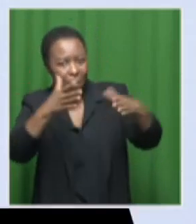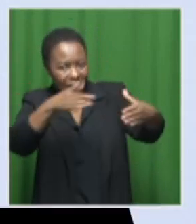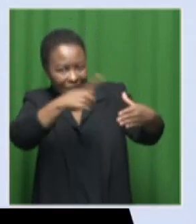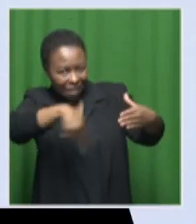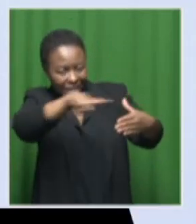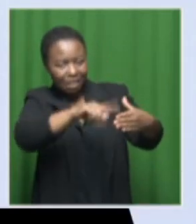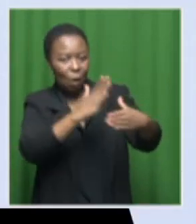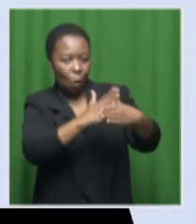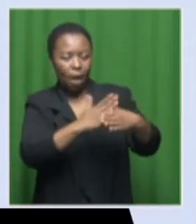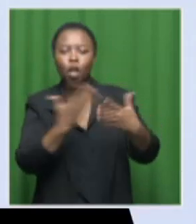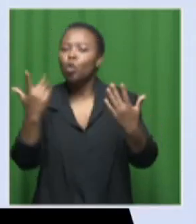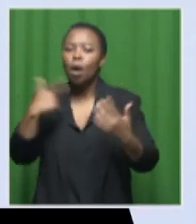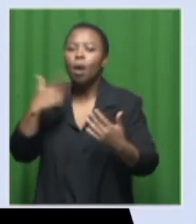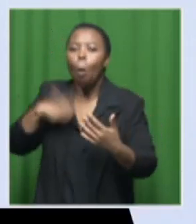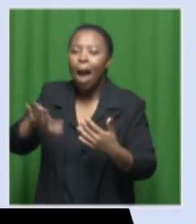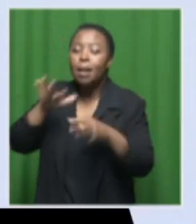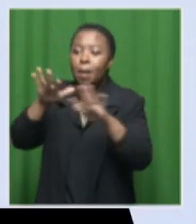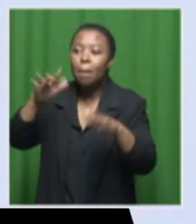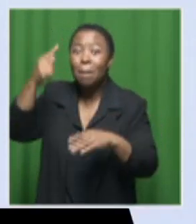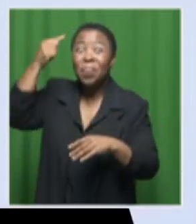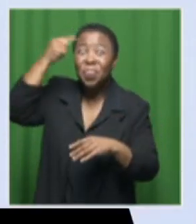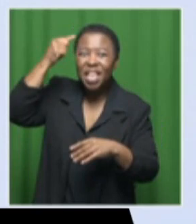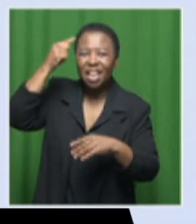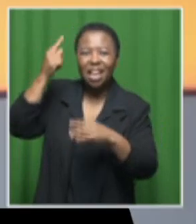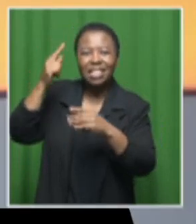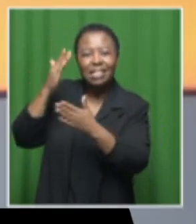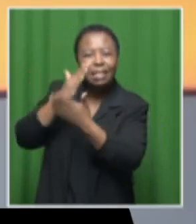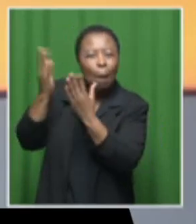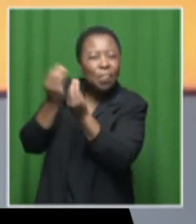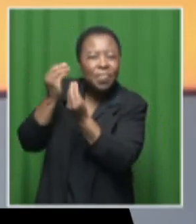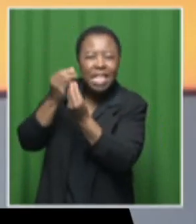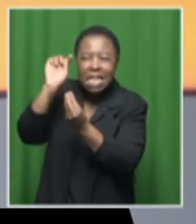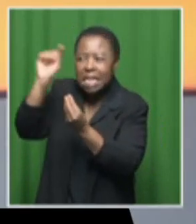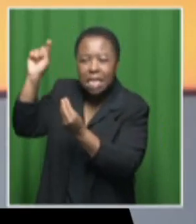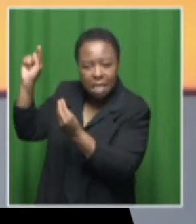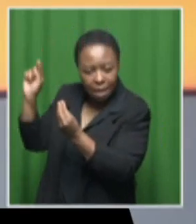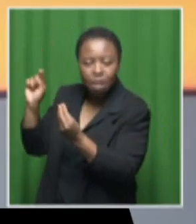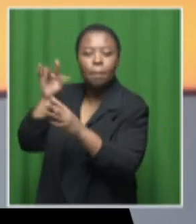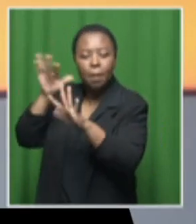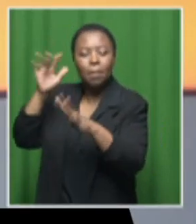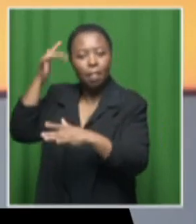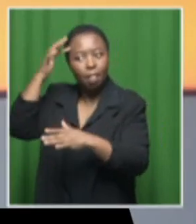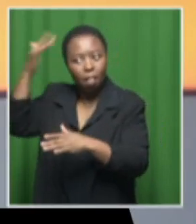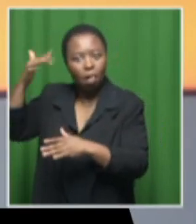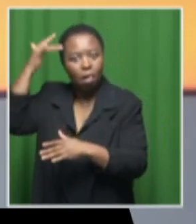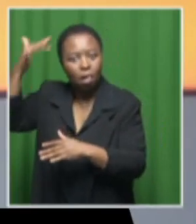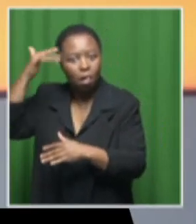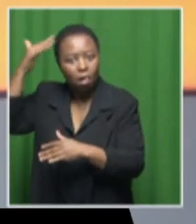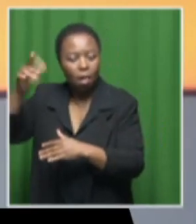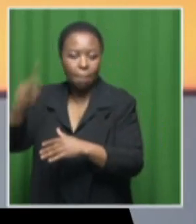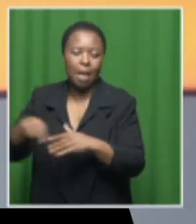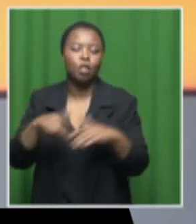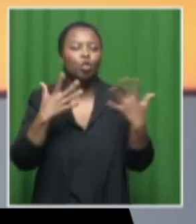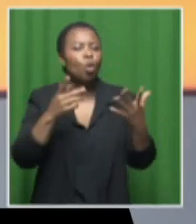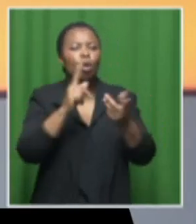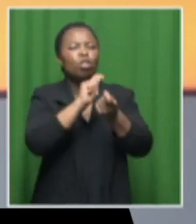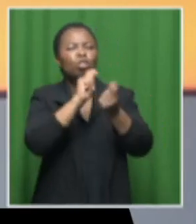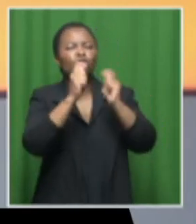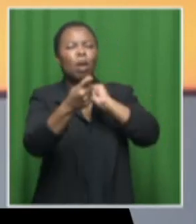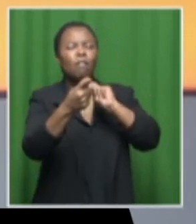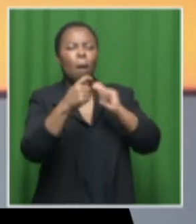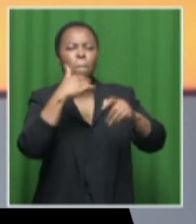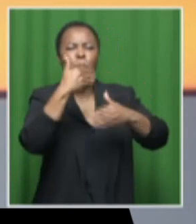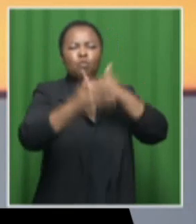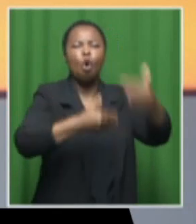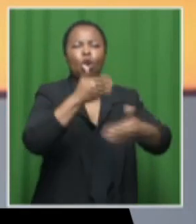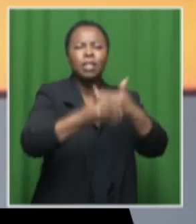just to remind people to think about certain things. And how did you approach the process of transforming the Hessian cloth